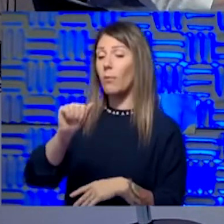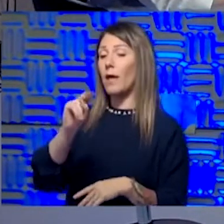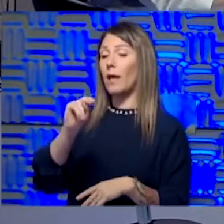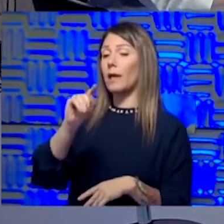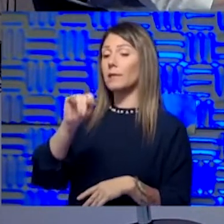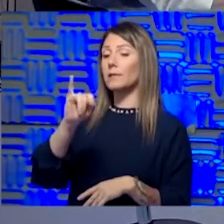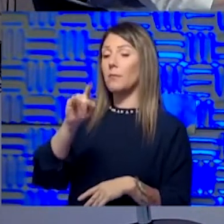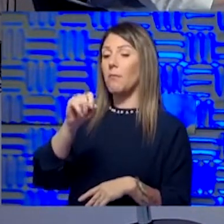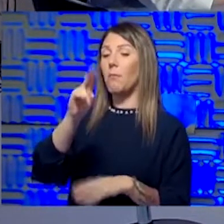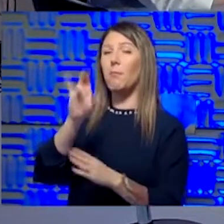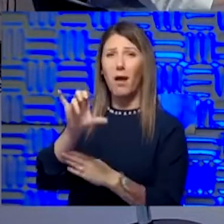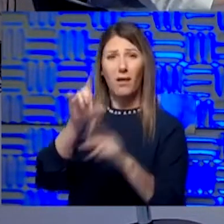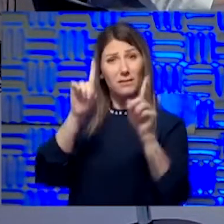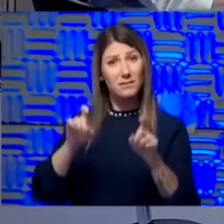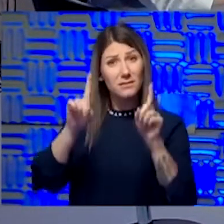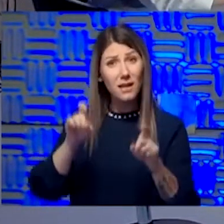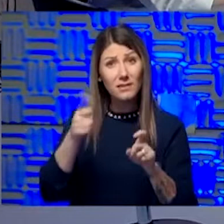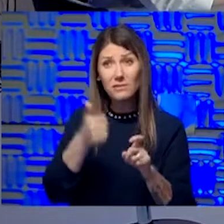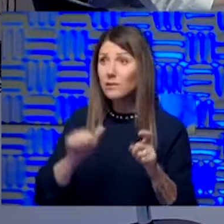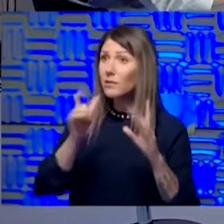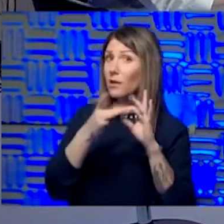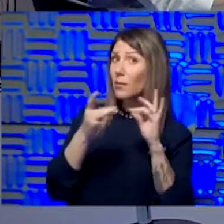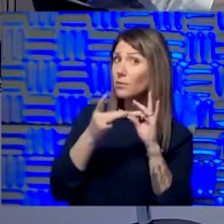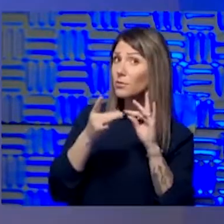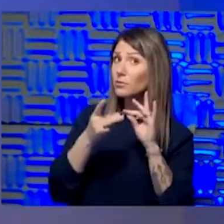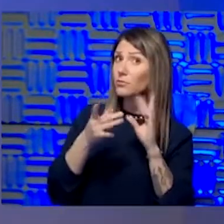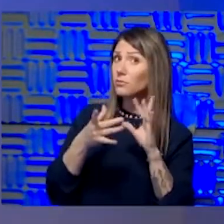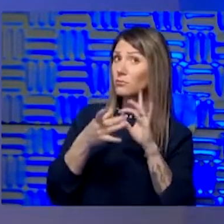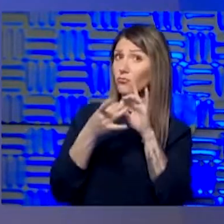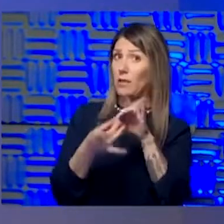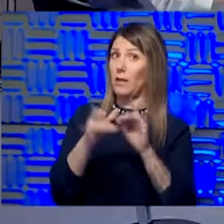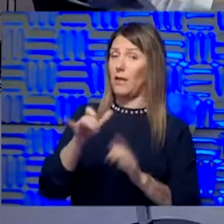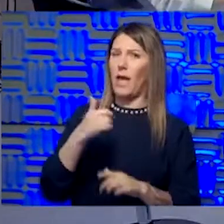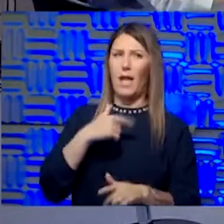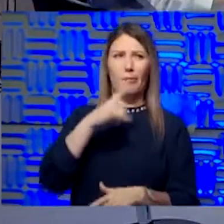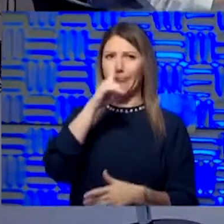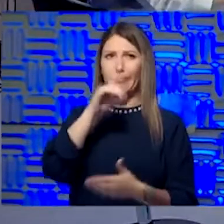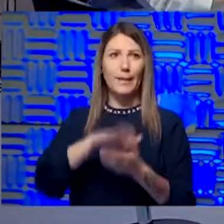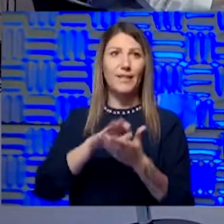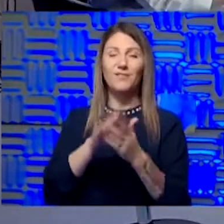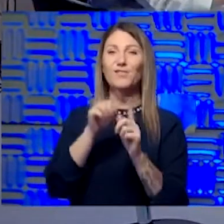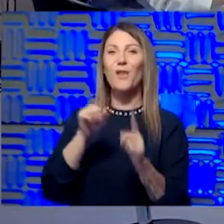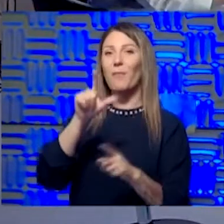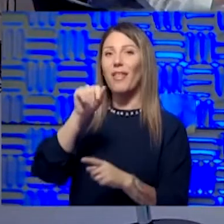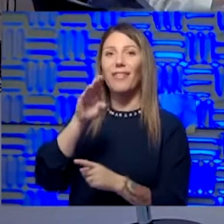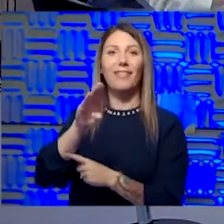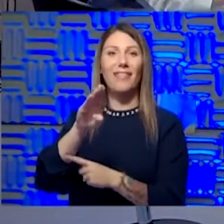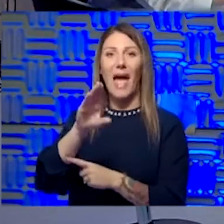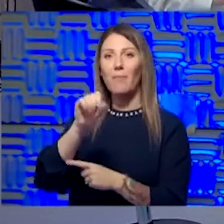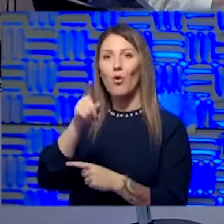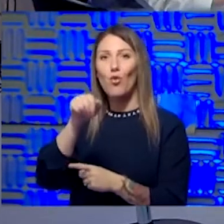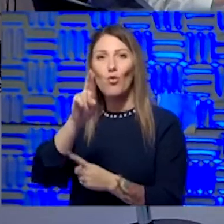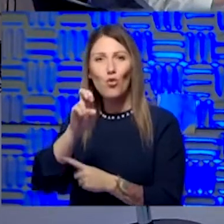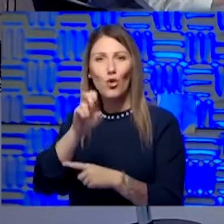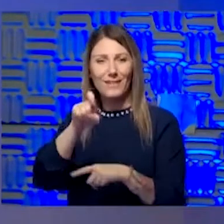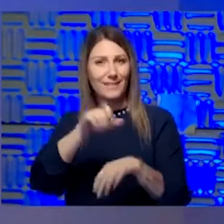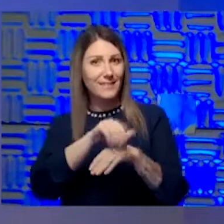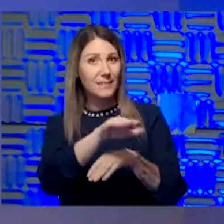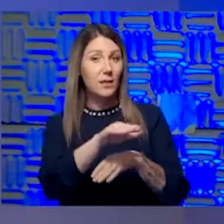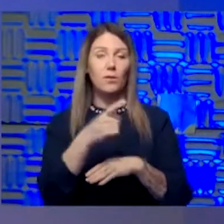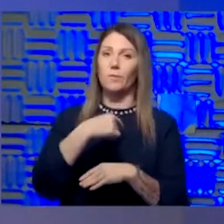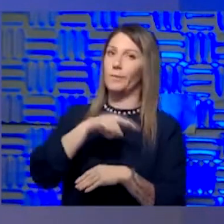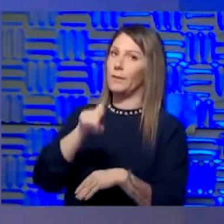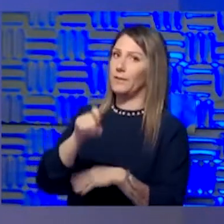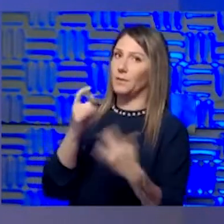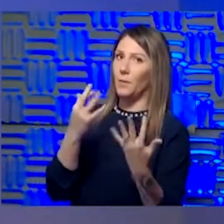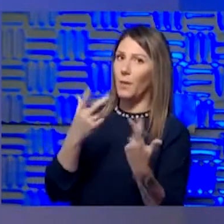that the FDA has approved. Any comments about that? I believe it's from LabCorp. You got to send it in, so probably I think we still need to wait on that. Again,